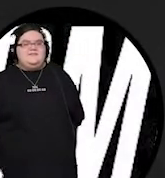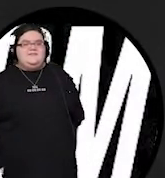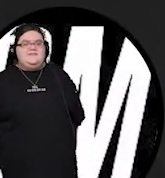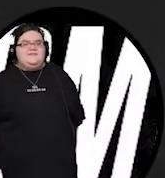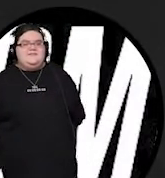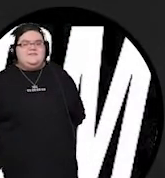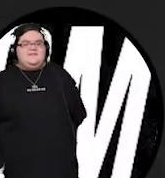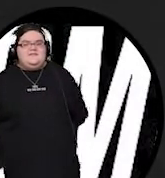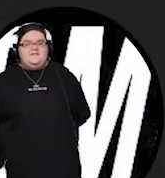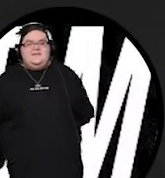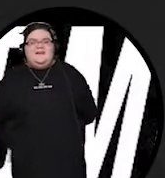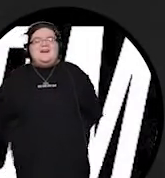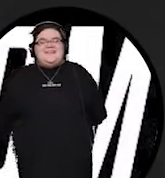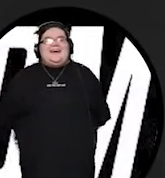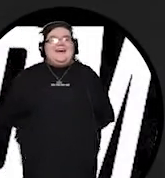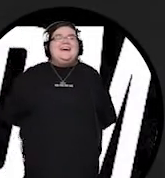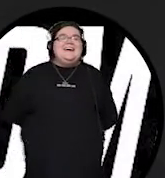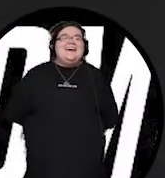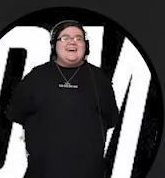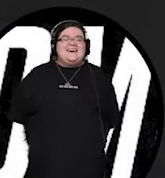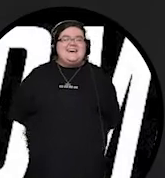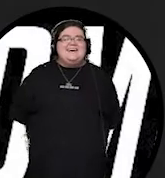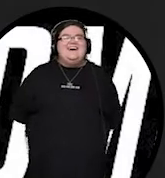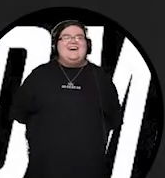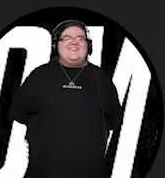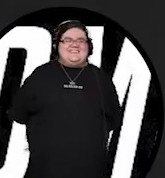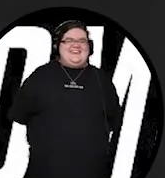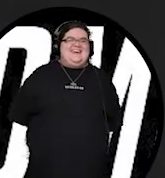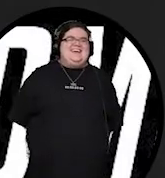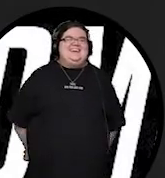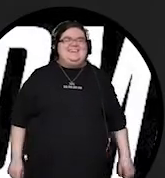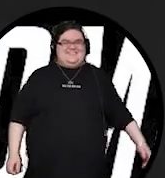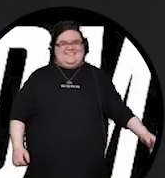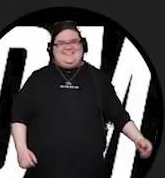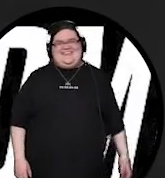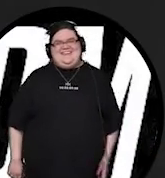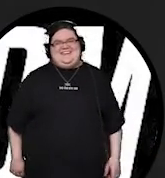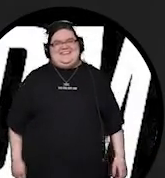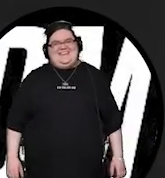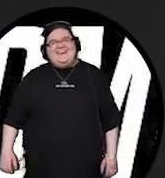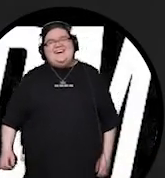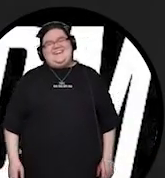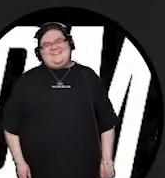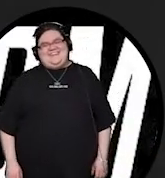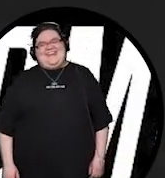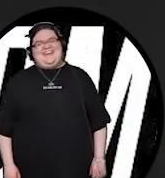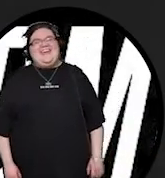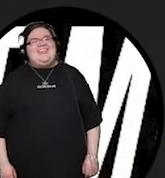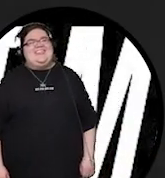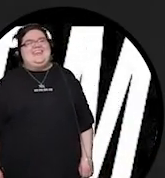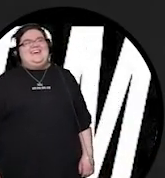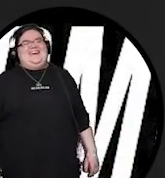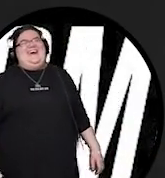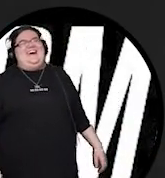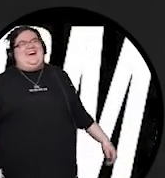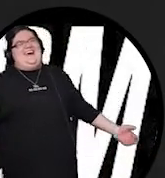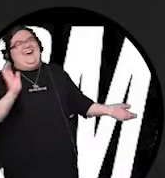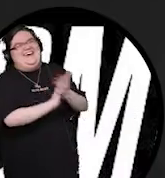he knows like. So he's advanced. Yeah. Yeah. It was working. Okay. All working. This guy.